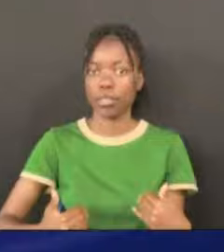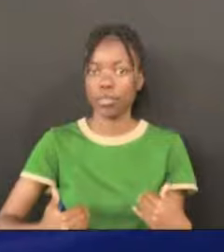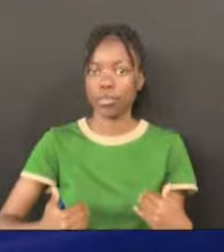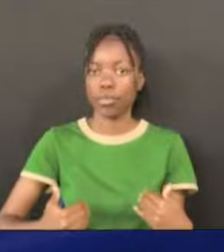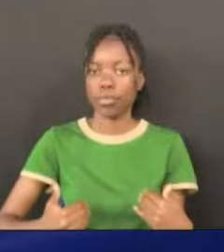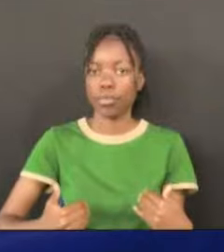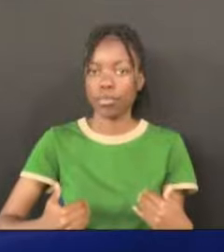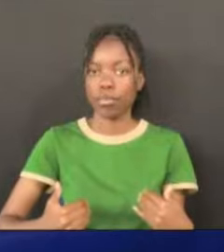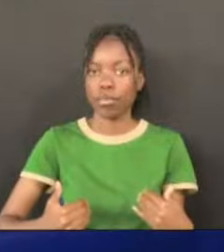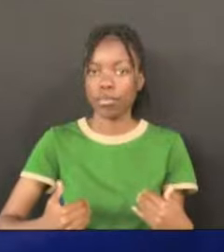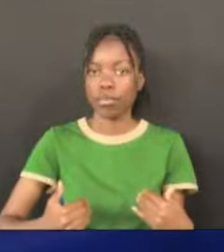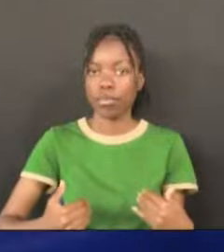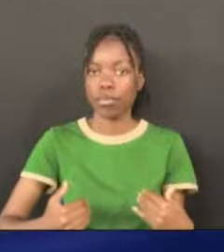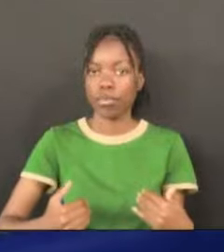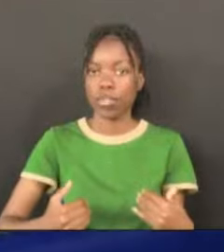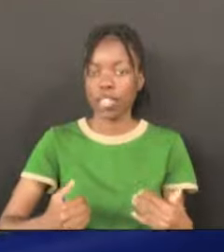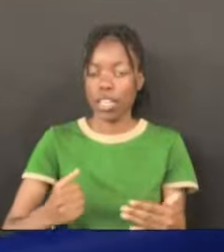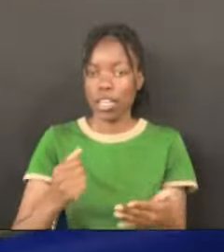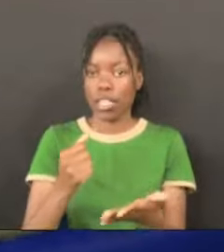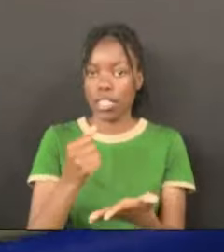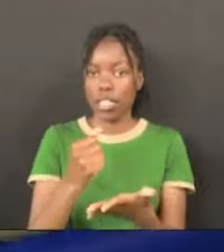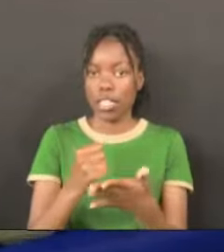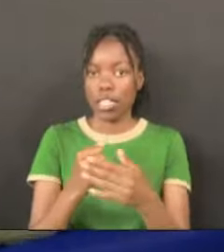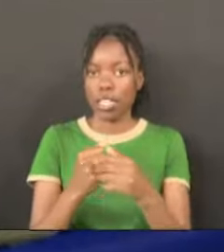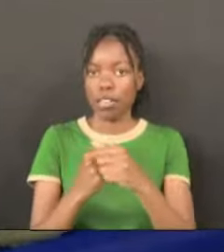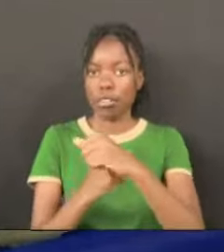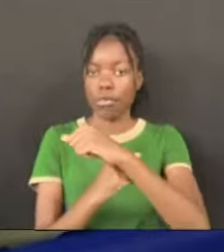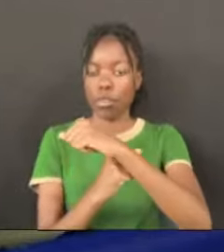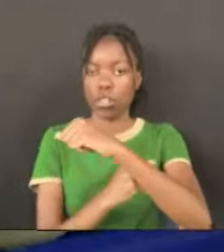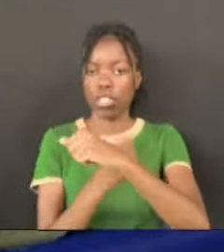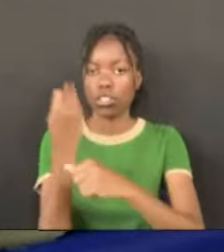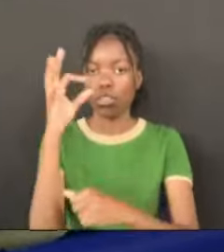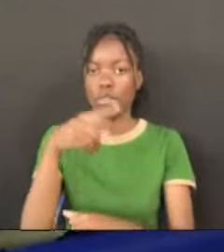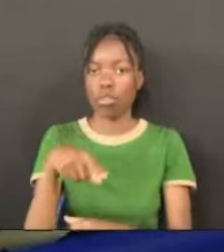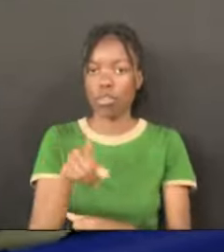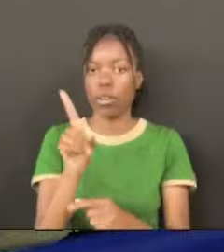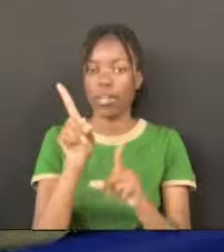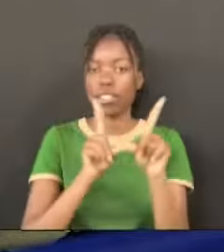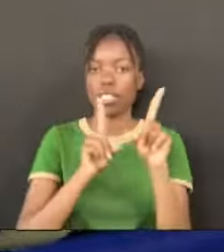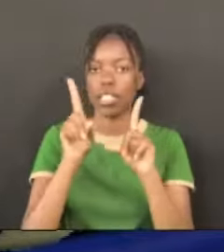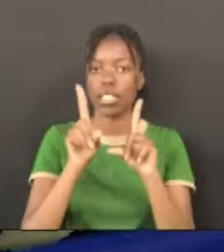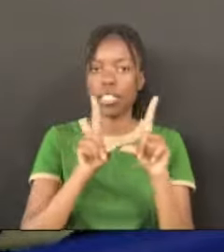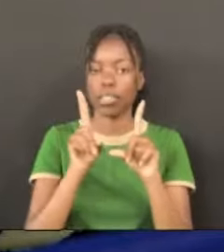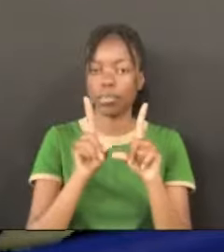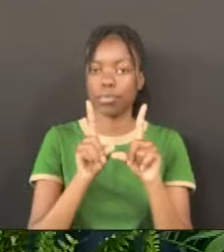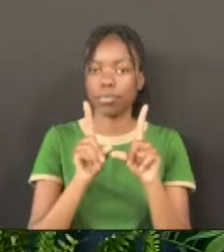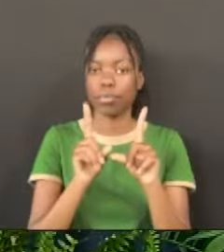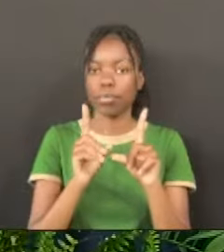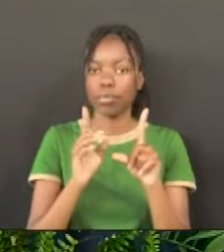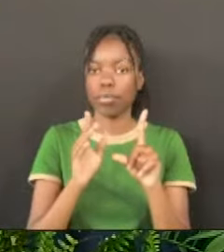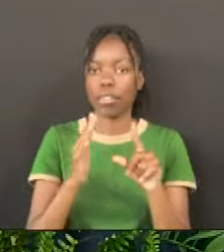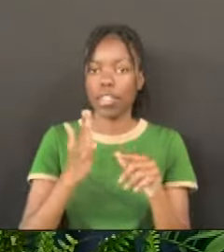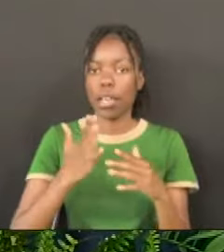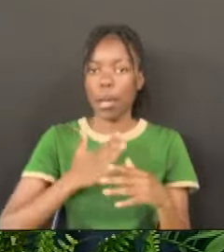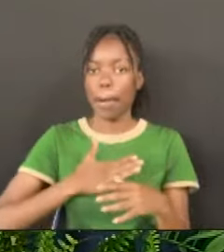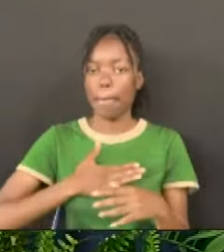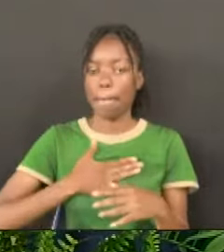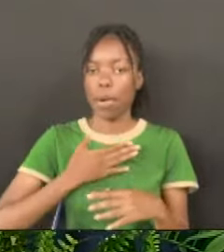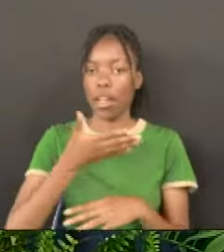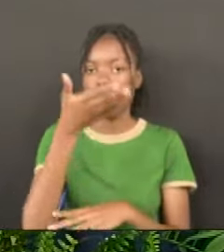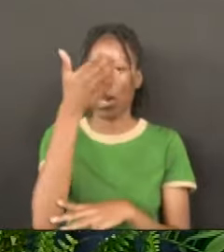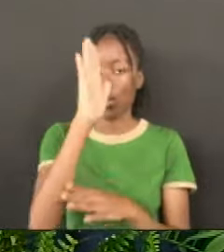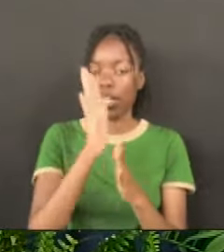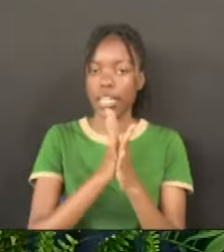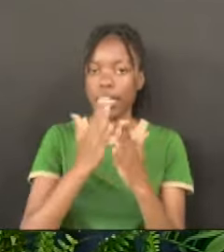foundation of our journey. My God and I, the